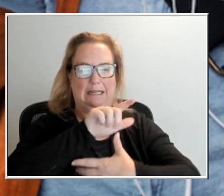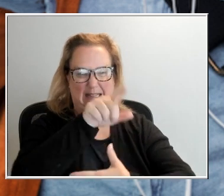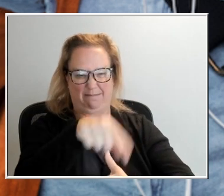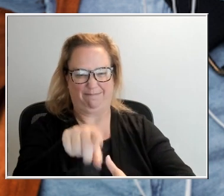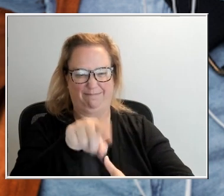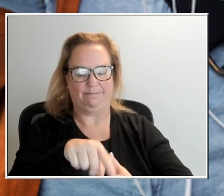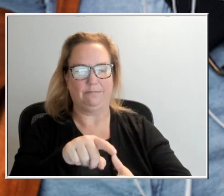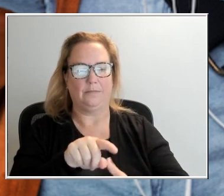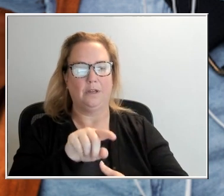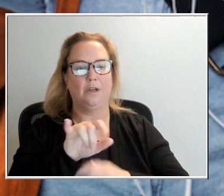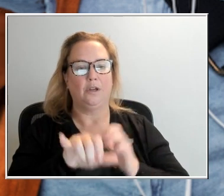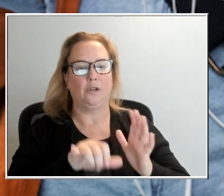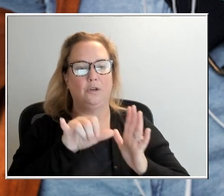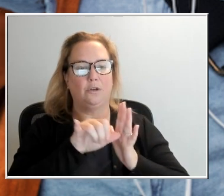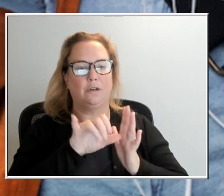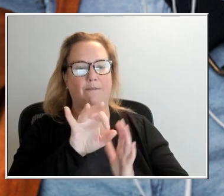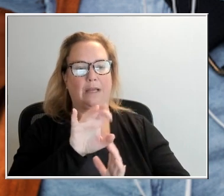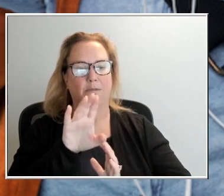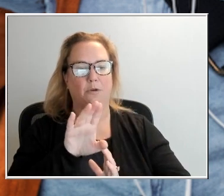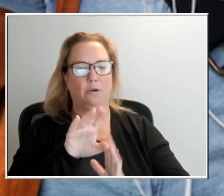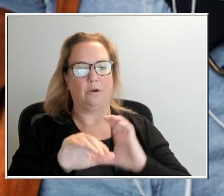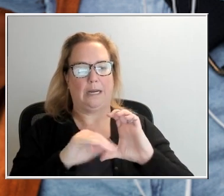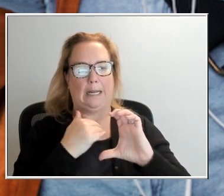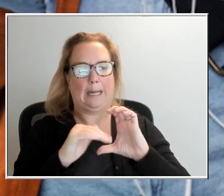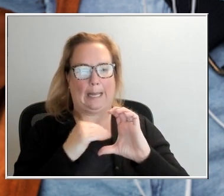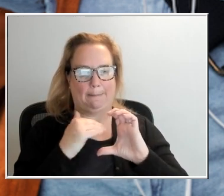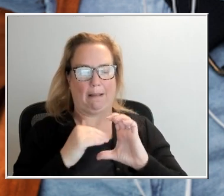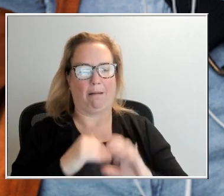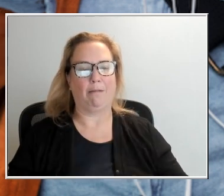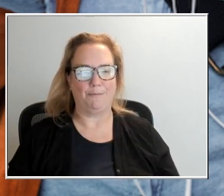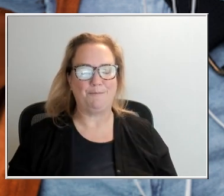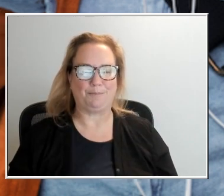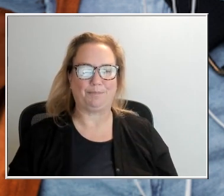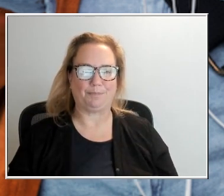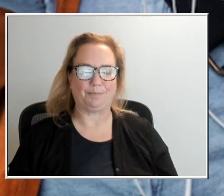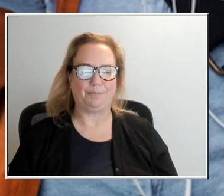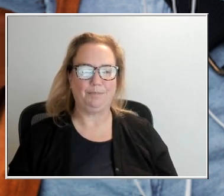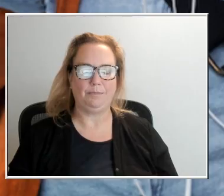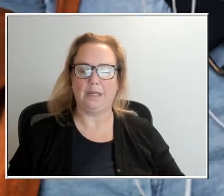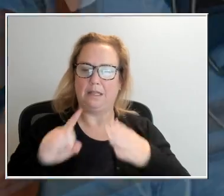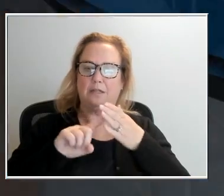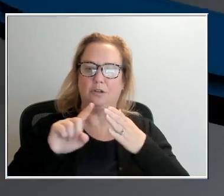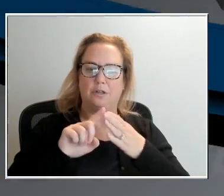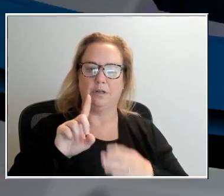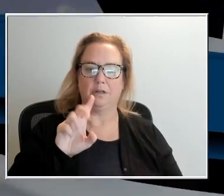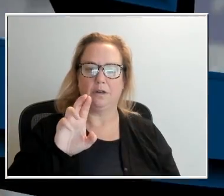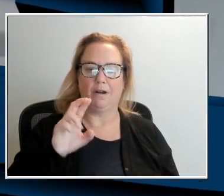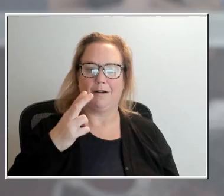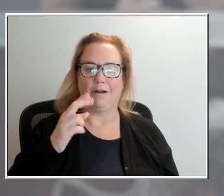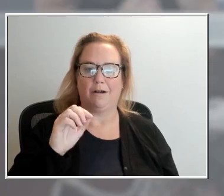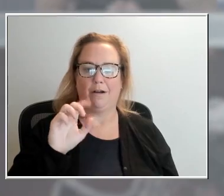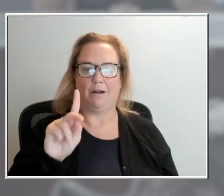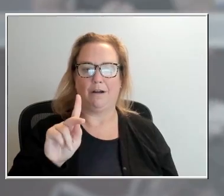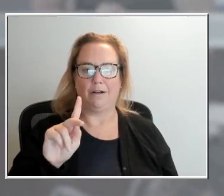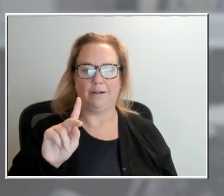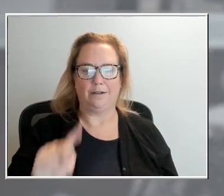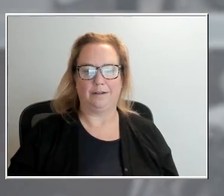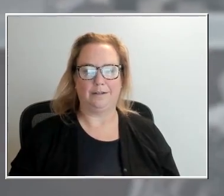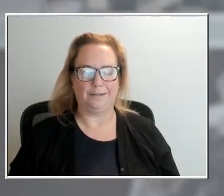YouTube, Facebook, or email the Medical News Network. Let's check in with Doc Hawk.